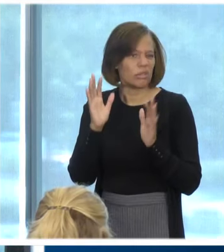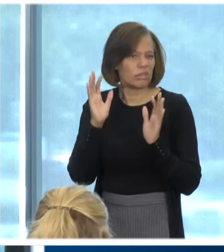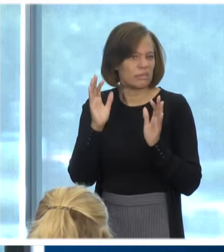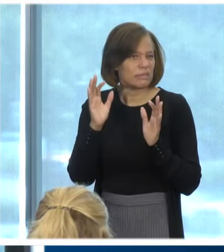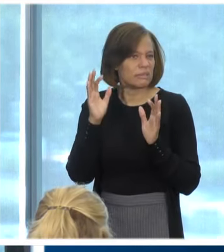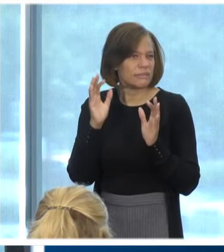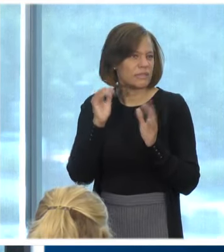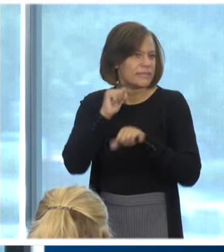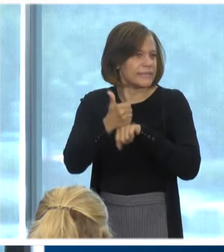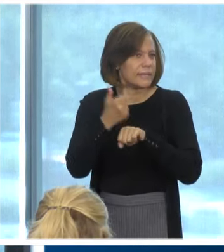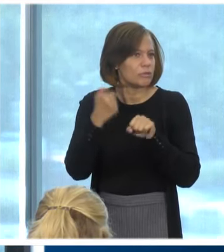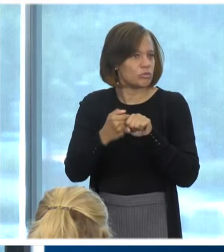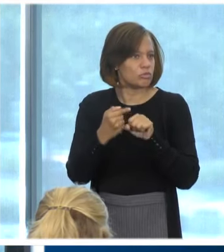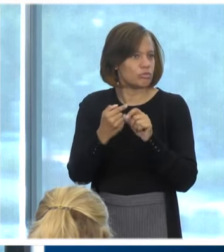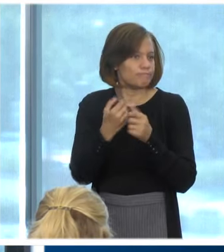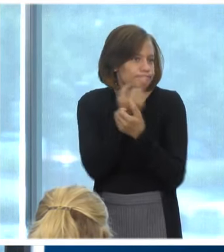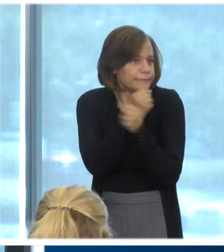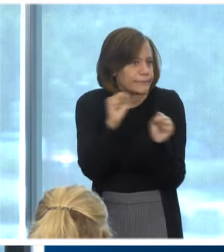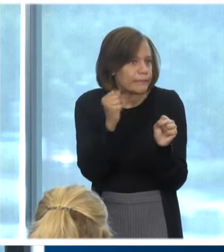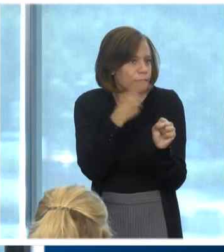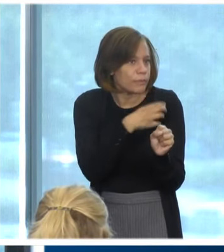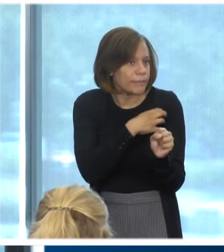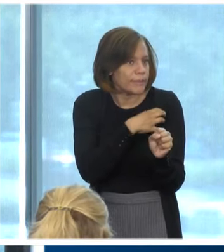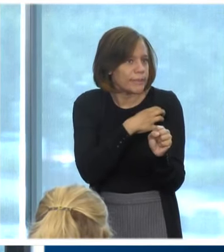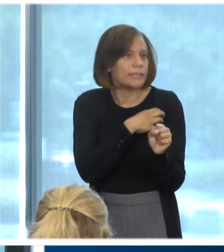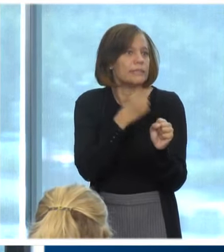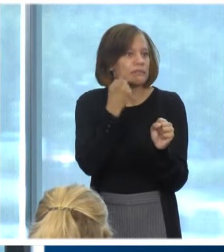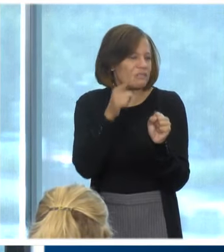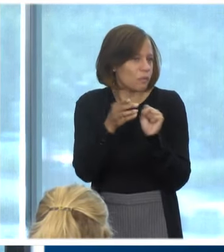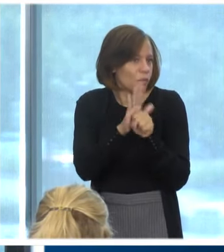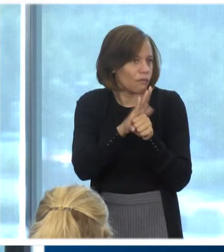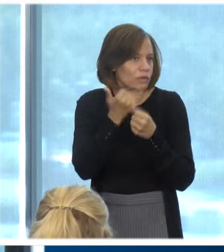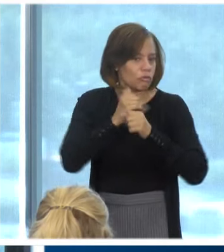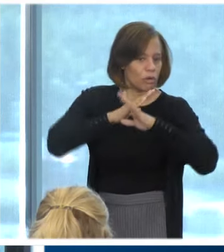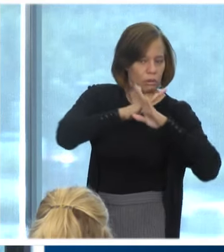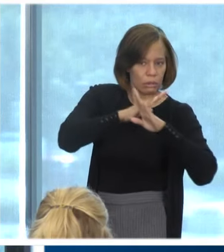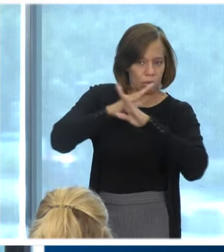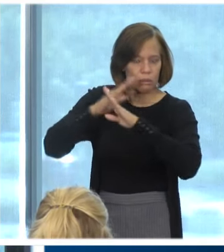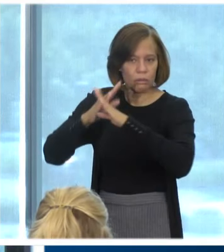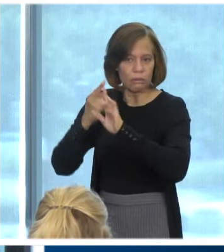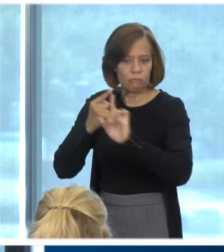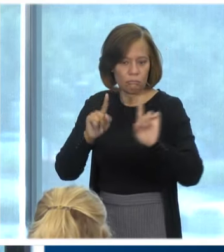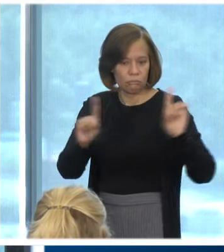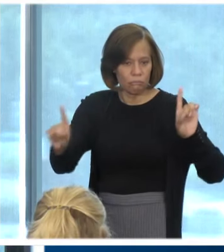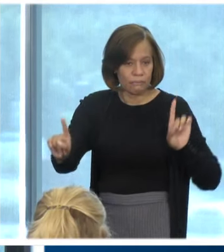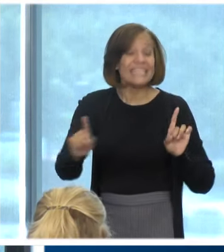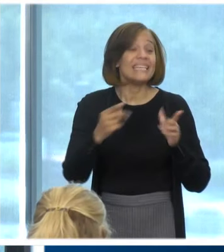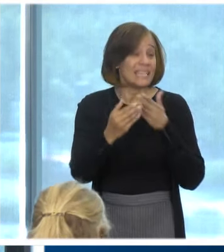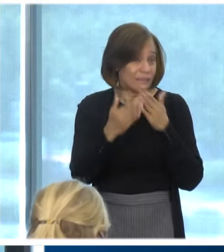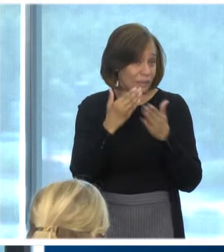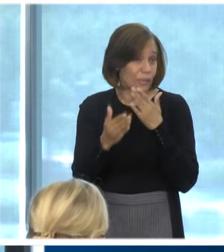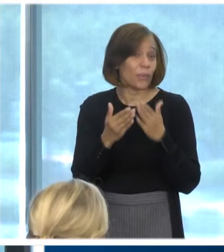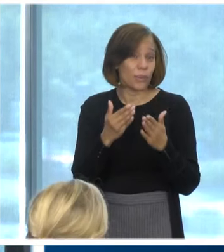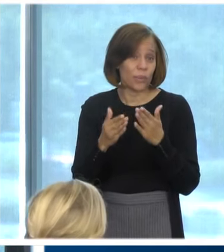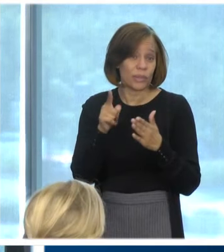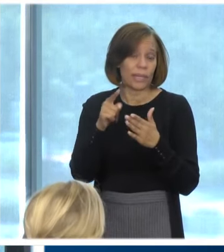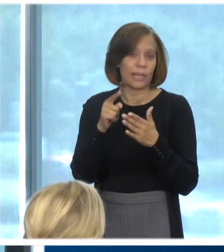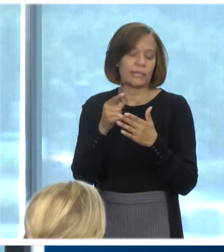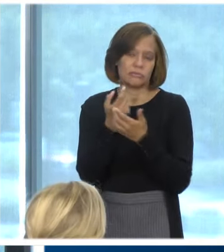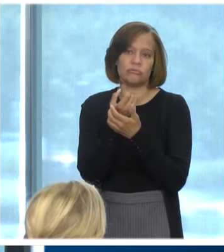virus to the extent possible, considering the inherent risk in the nature of police work. Those safeguards were